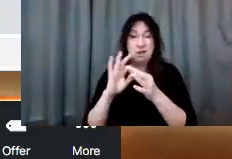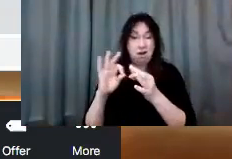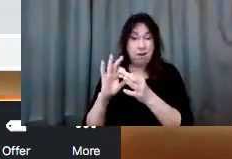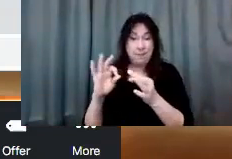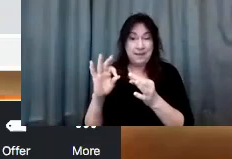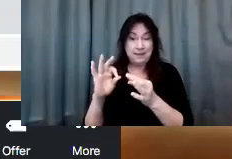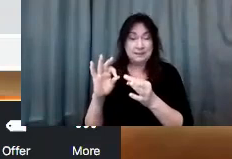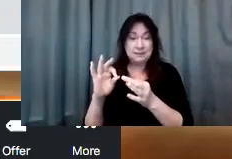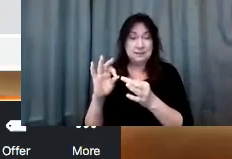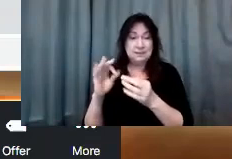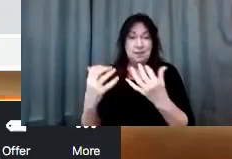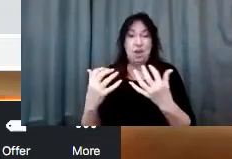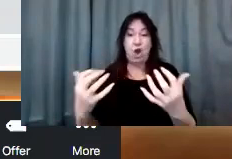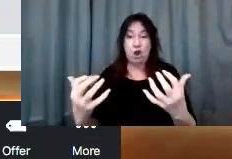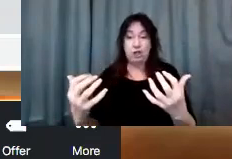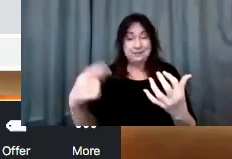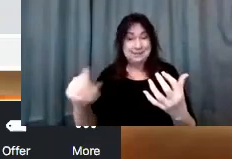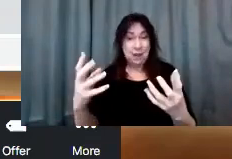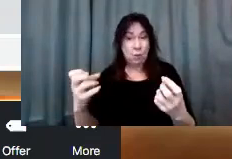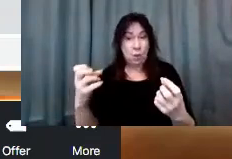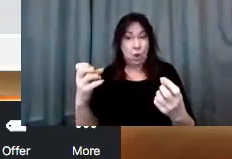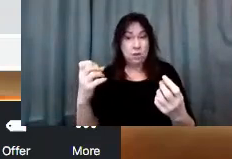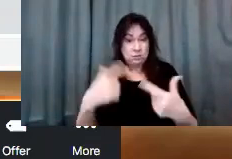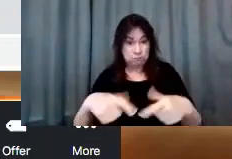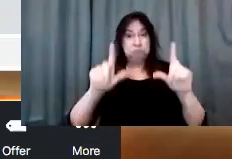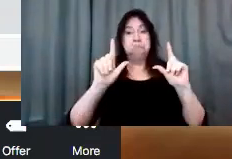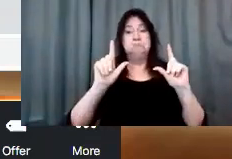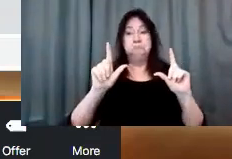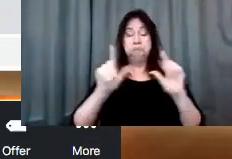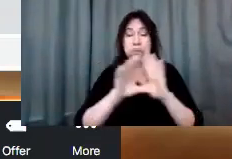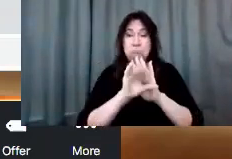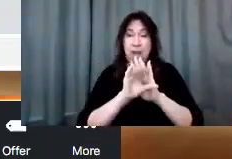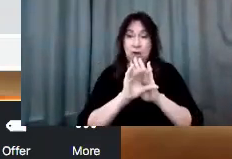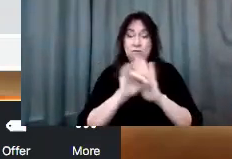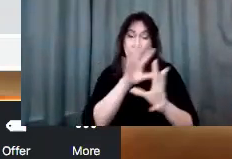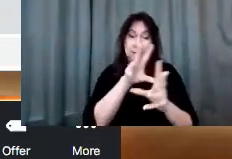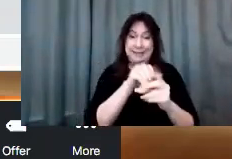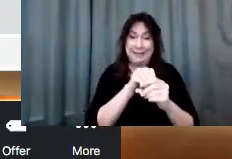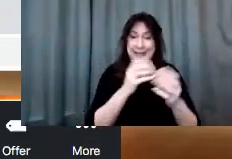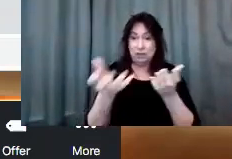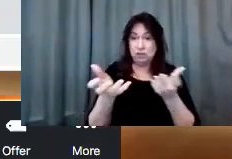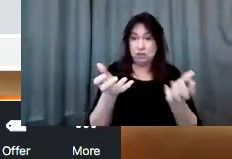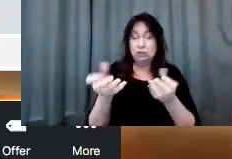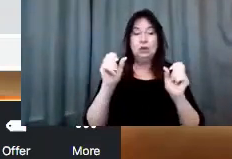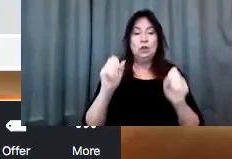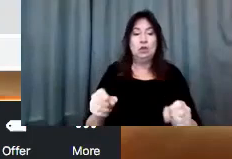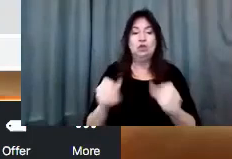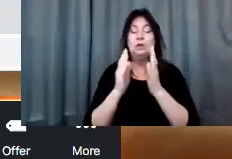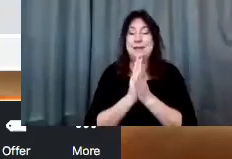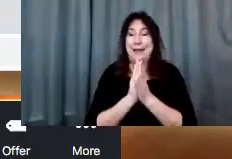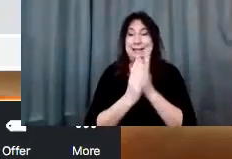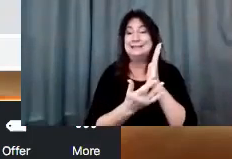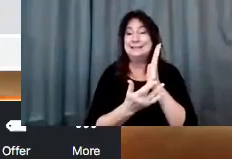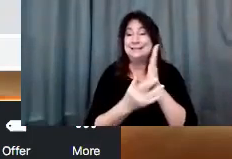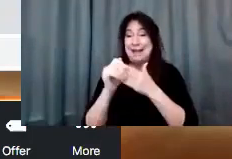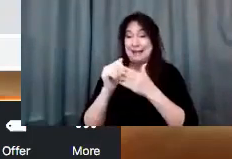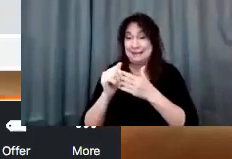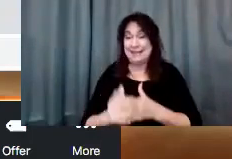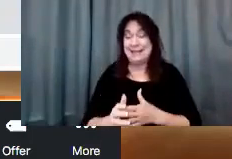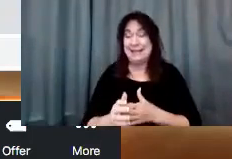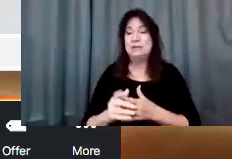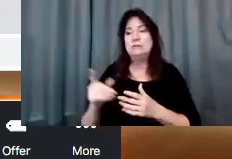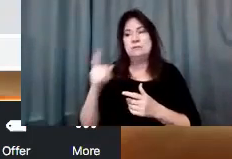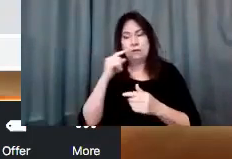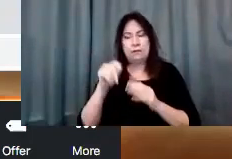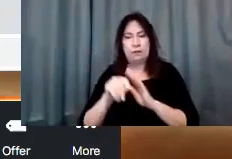the audience and they would like to come on mic and camera and engage with you, you can ask that technical lead to give them access